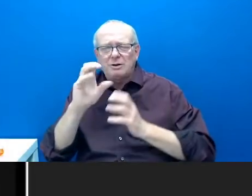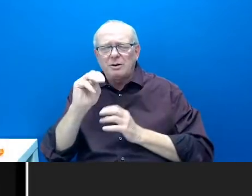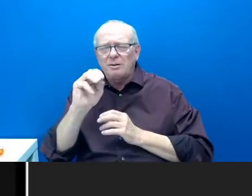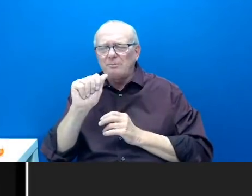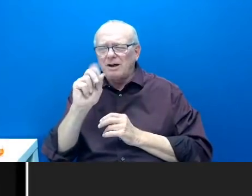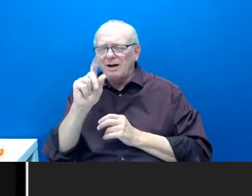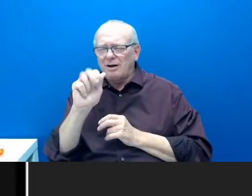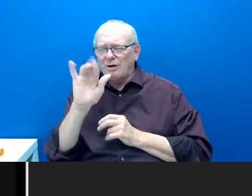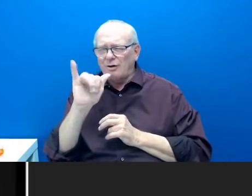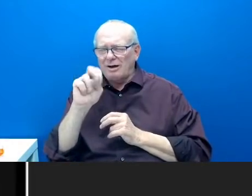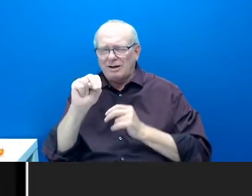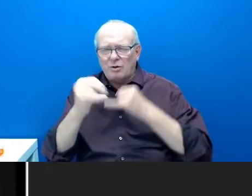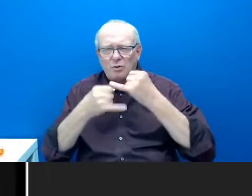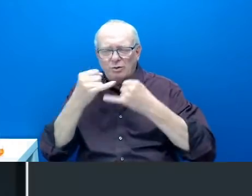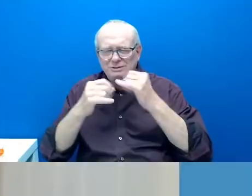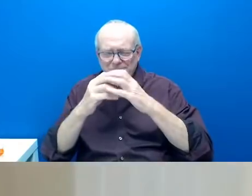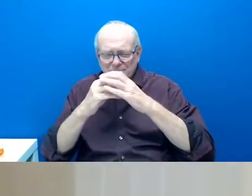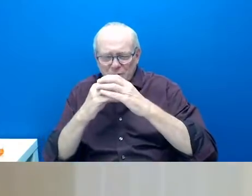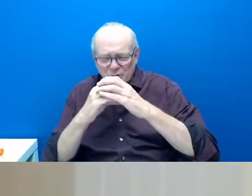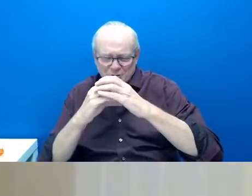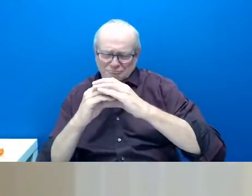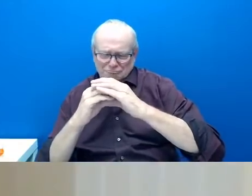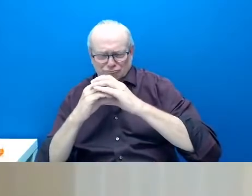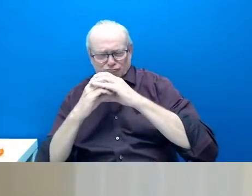And so far it's